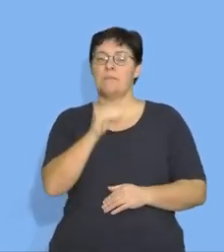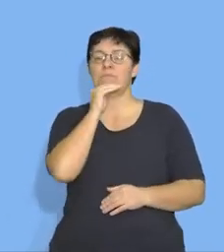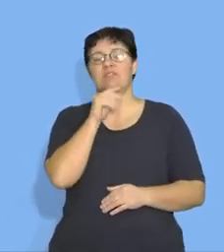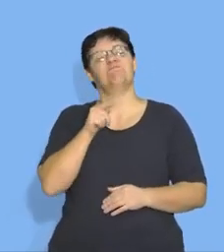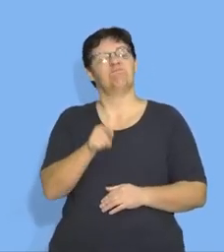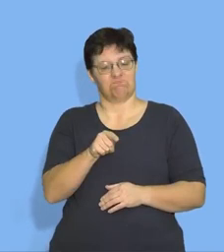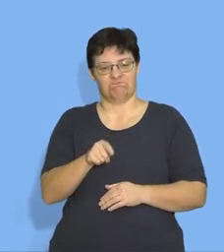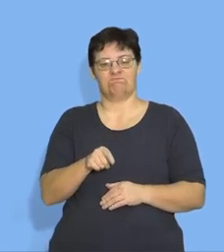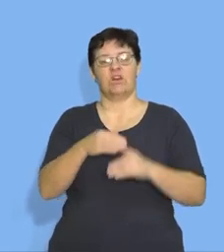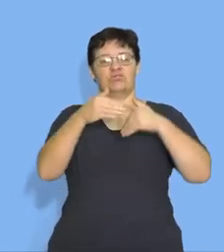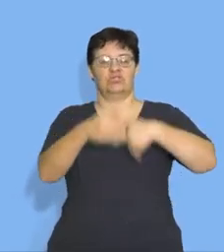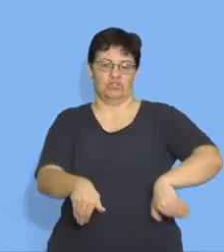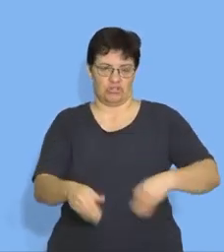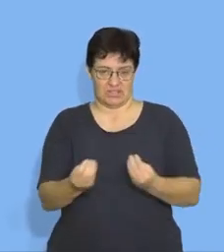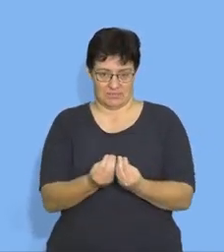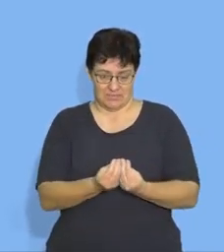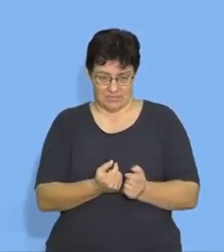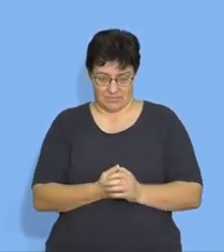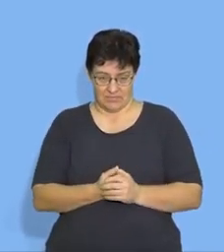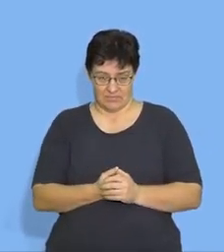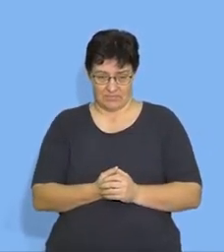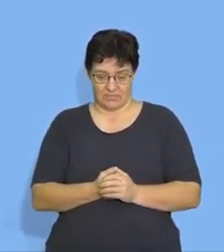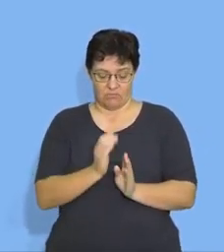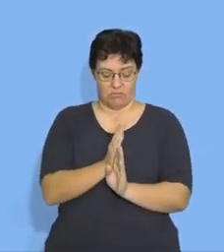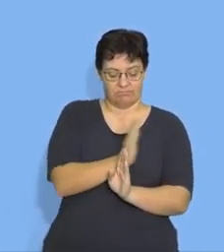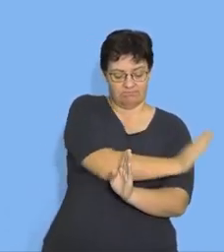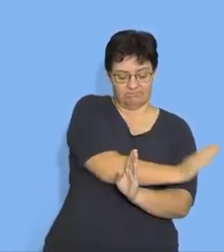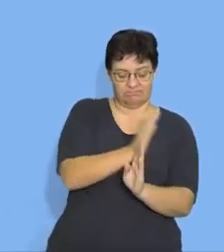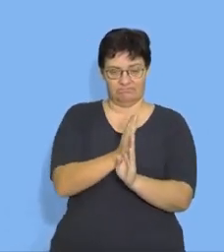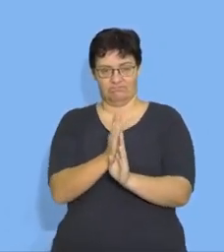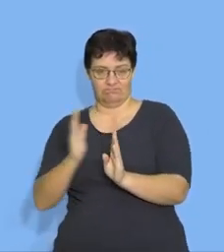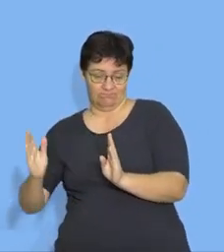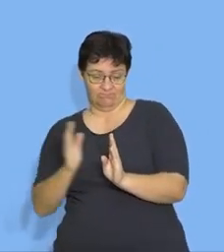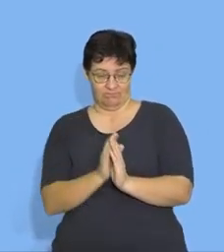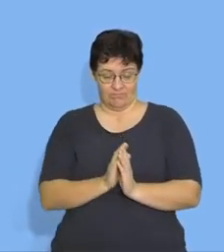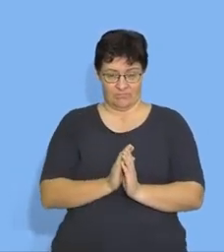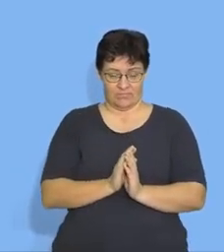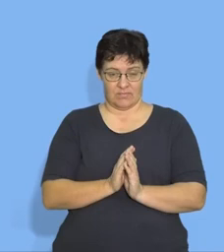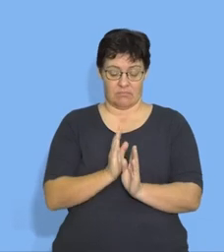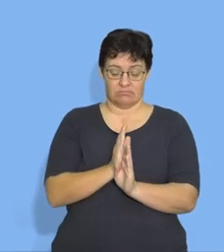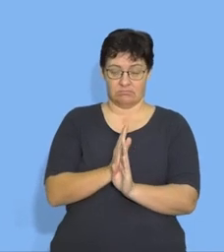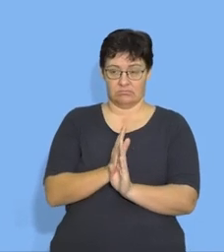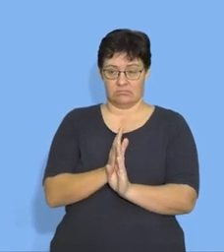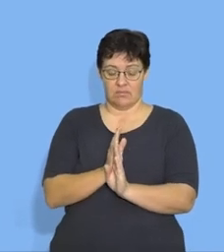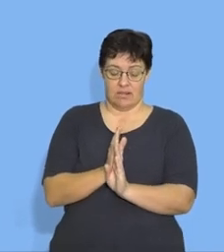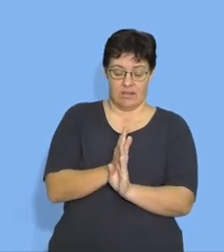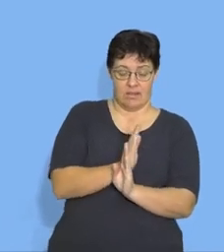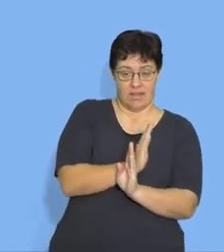it as a neutral substance with respect to the pH scale. And then as you move further to your